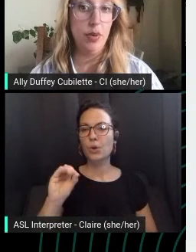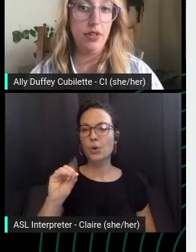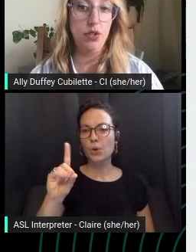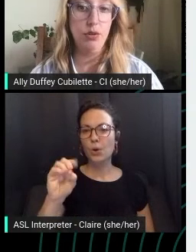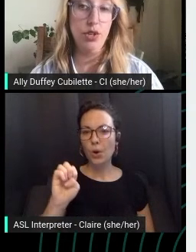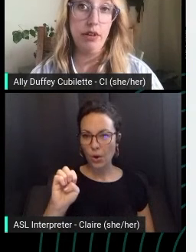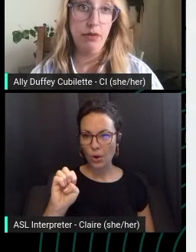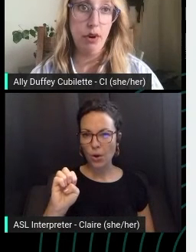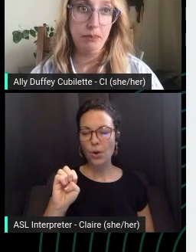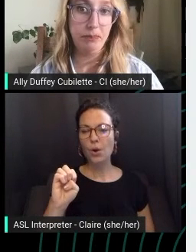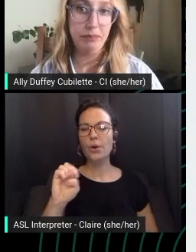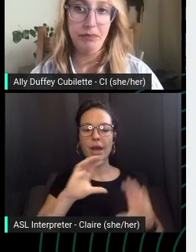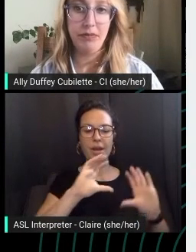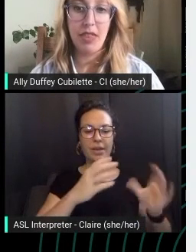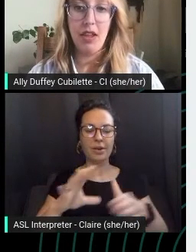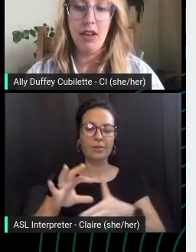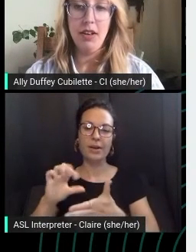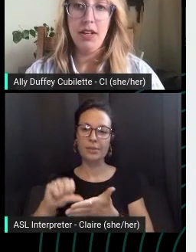content groupings to GA4.